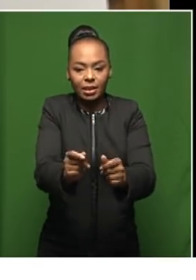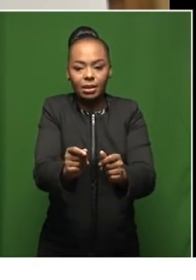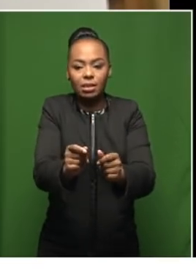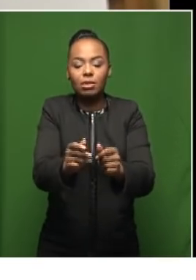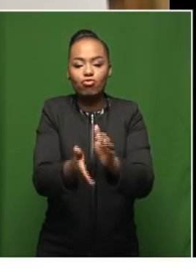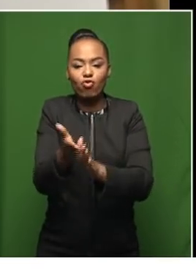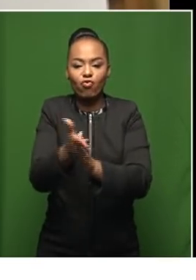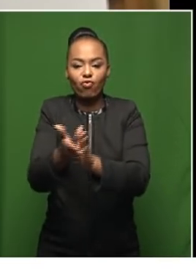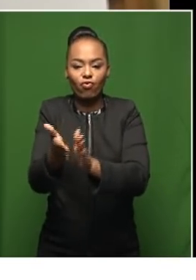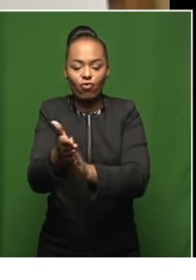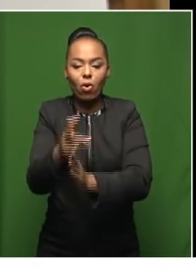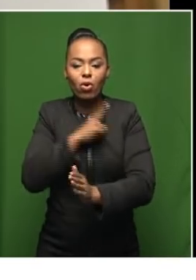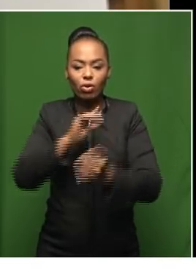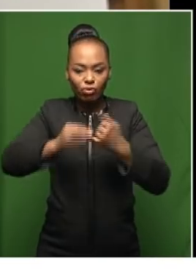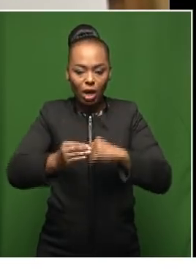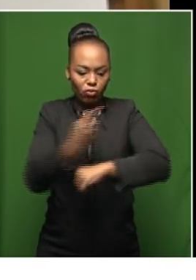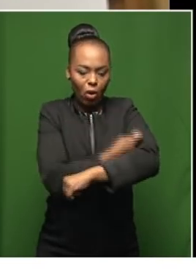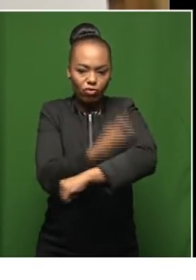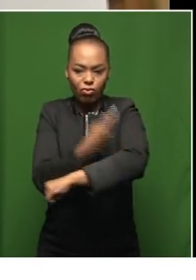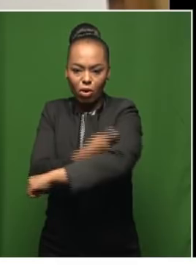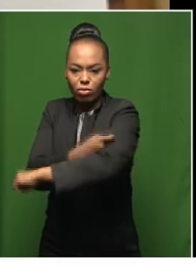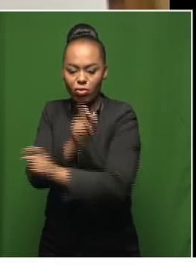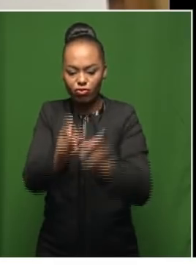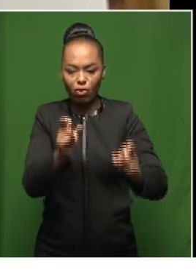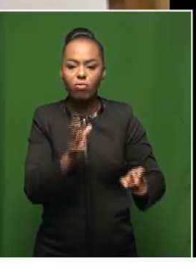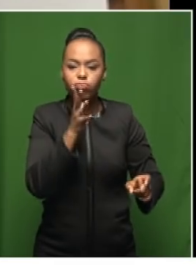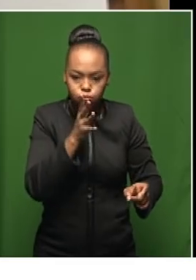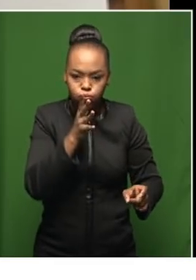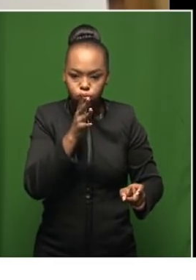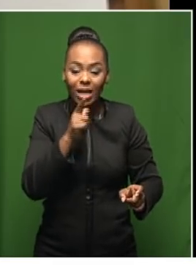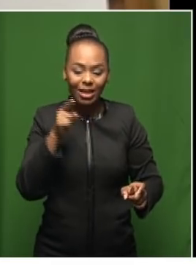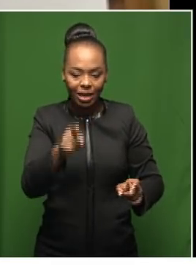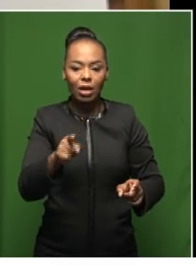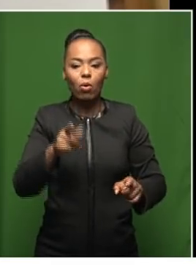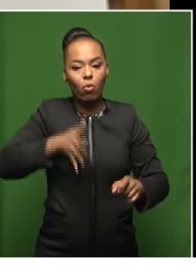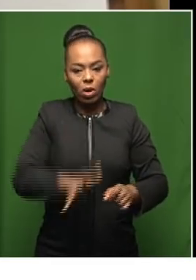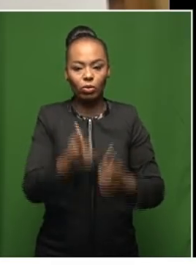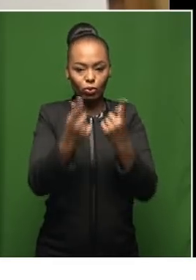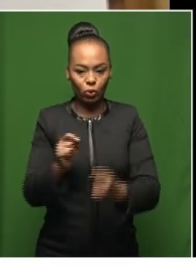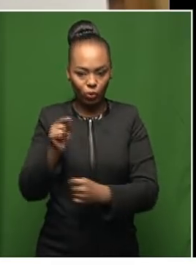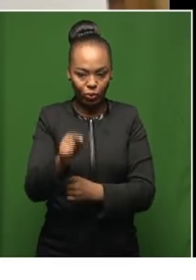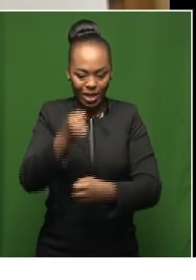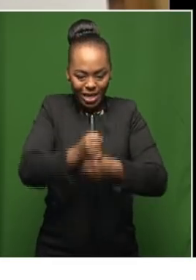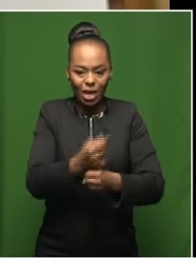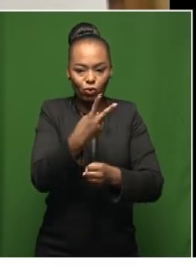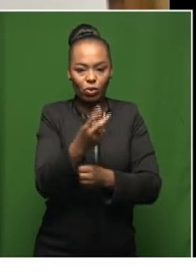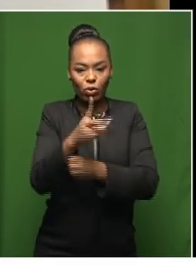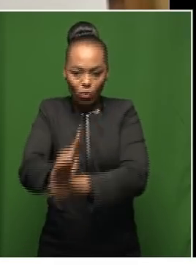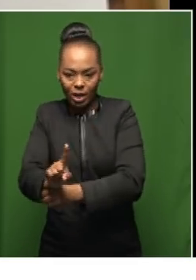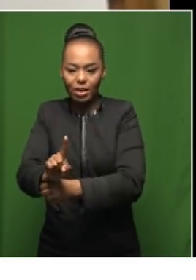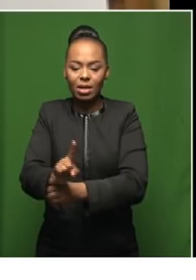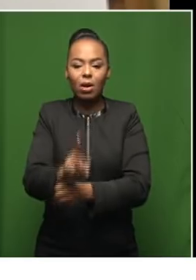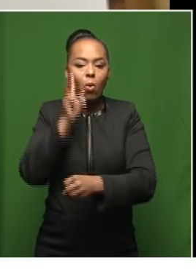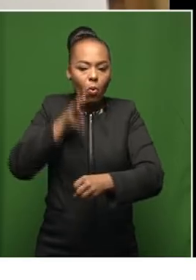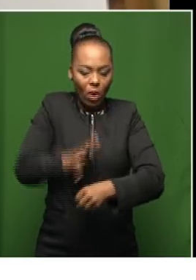and try and vaccinate as many people as possible. That is really what we want to do for this year, 2021, is to do as many